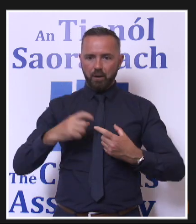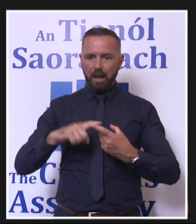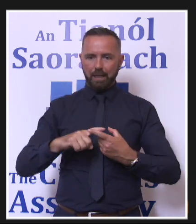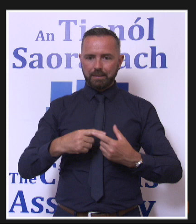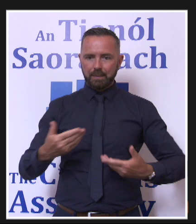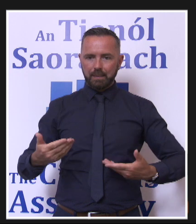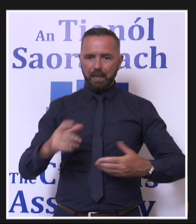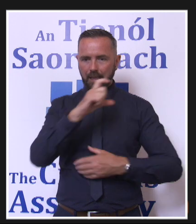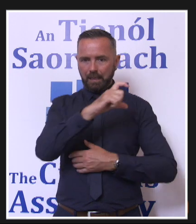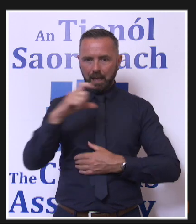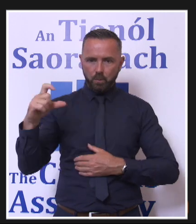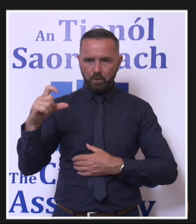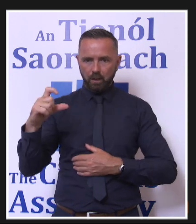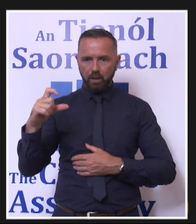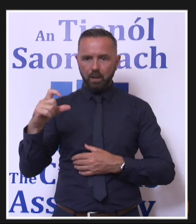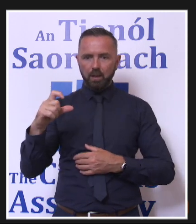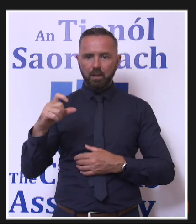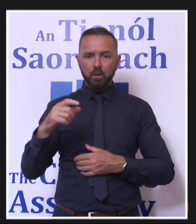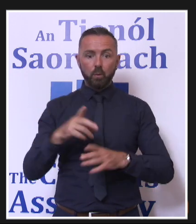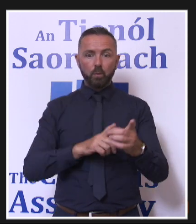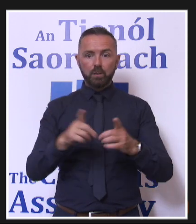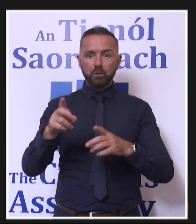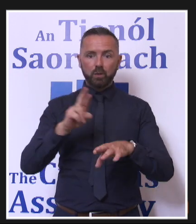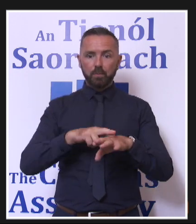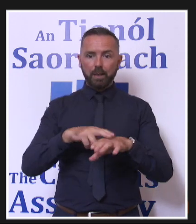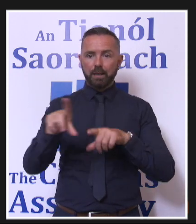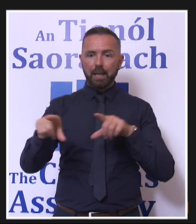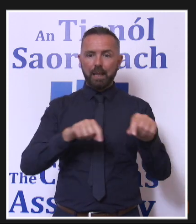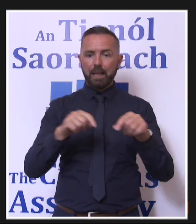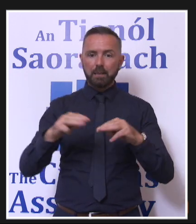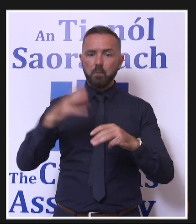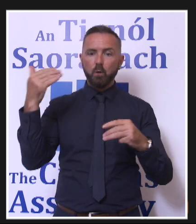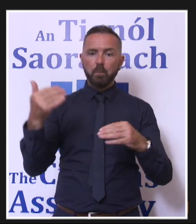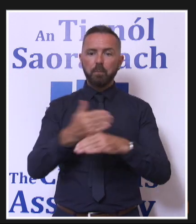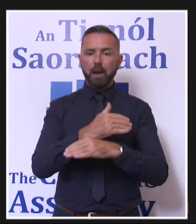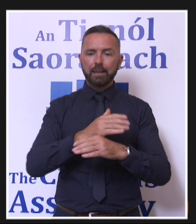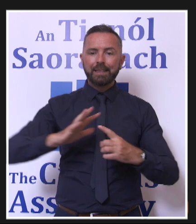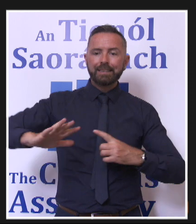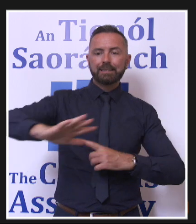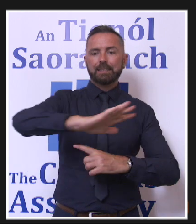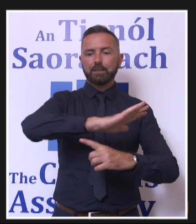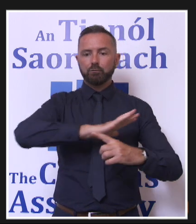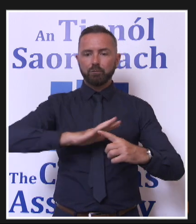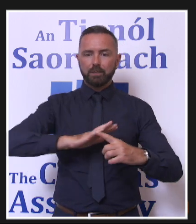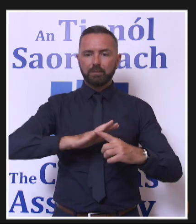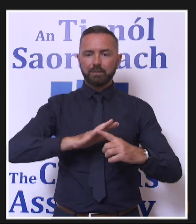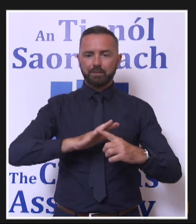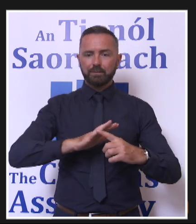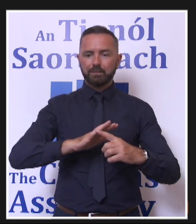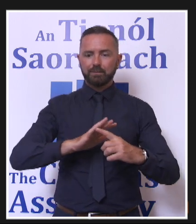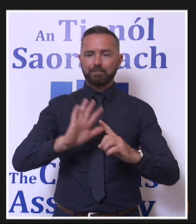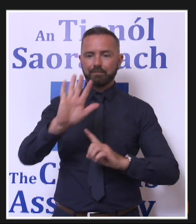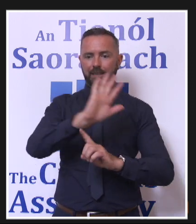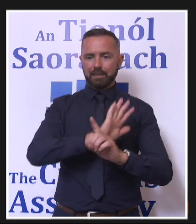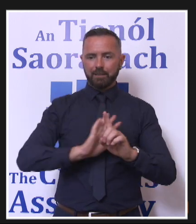much better with the council elected mostly by district than a council all at large, where at one point